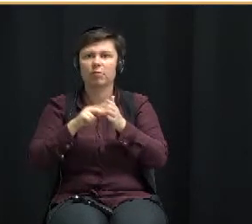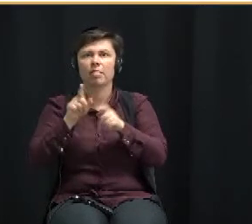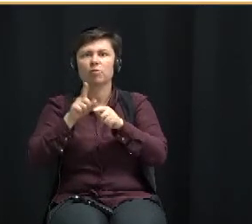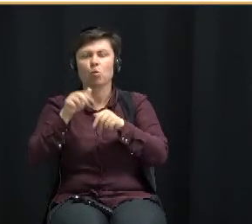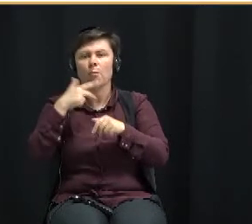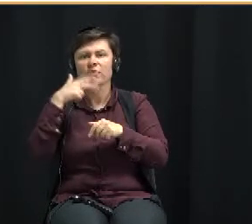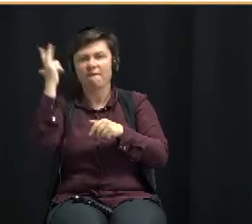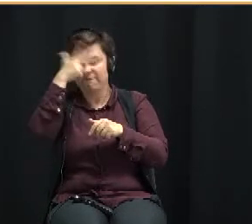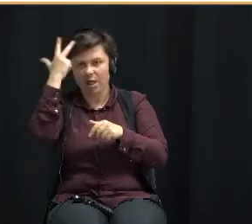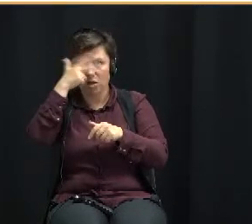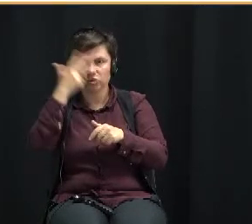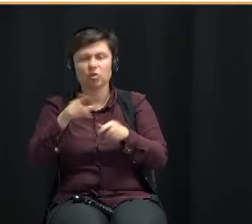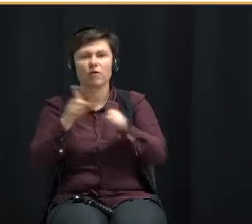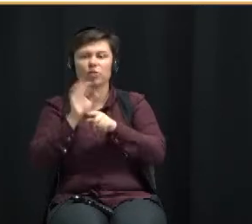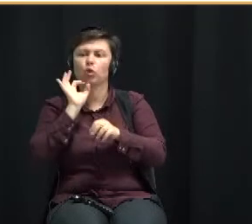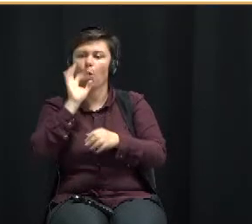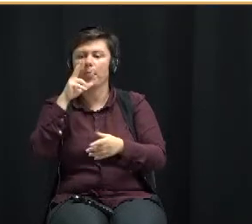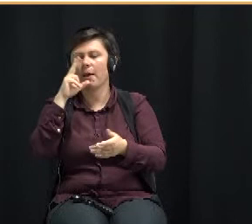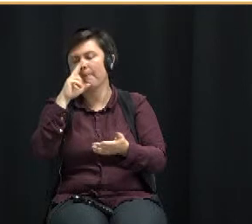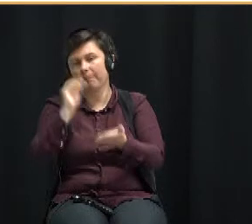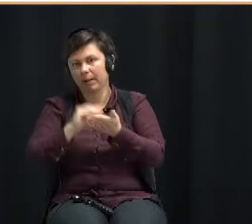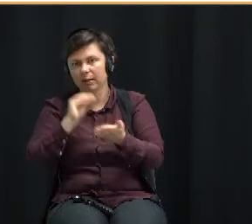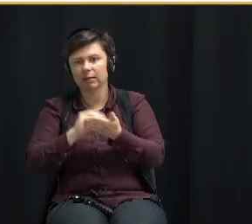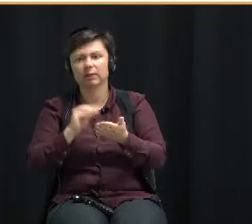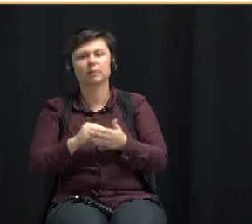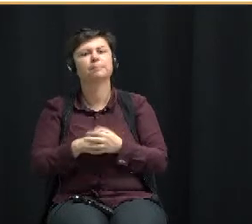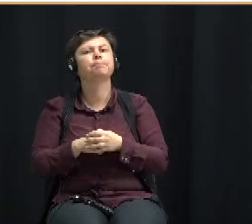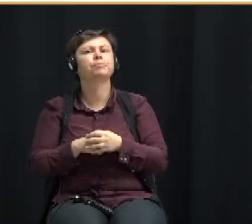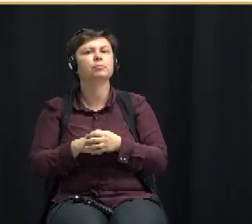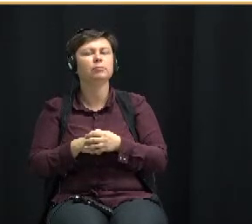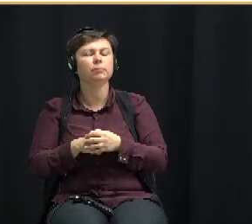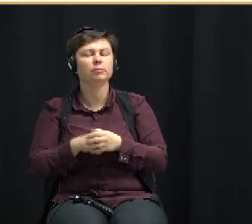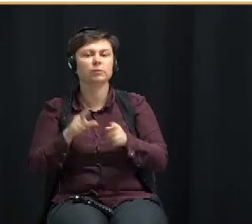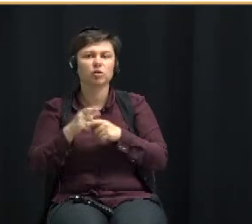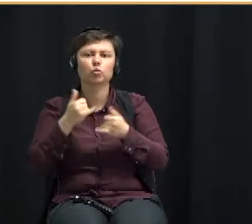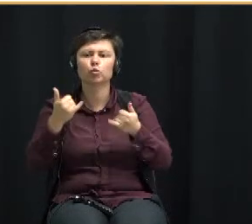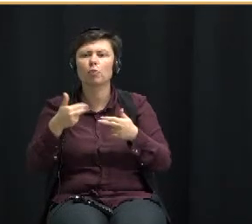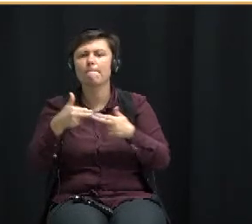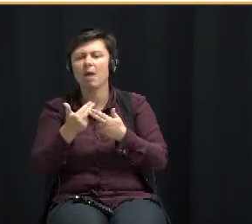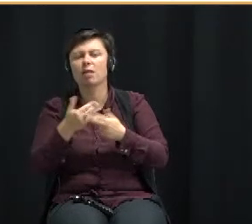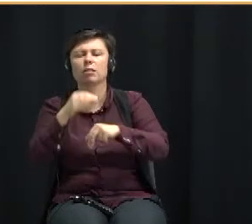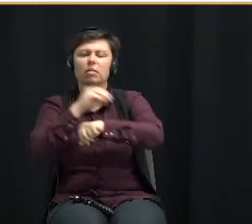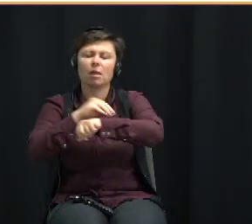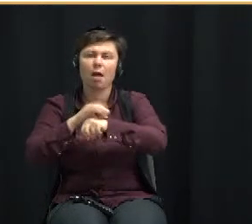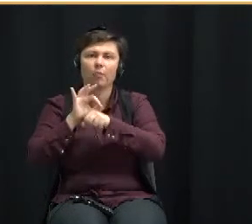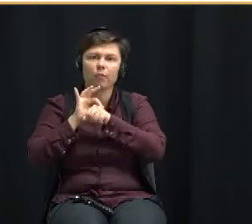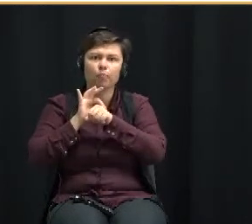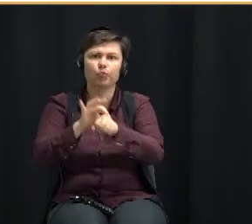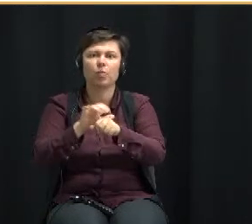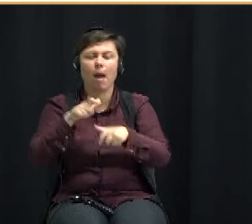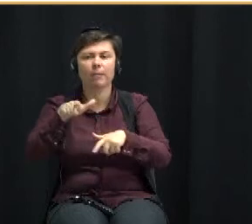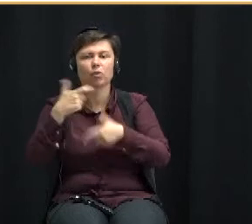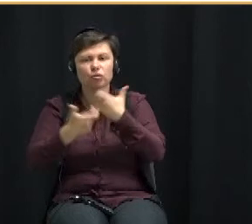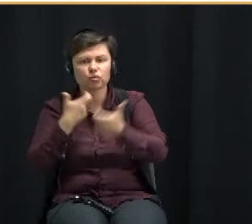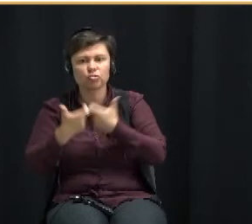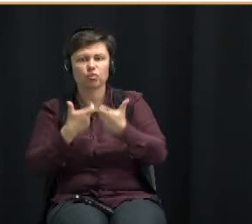a practice. And there are many tools and methods involved in the practice. We have in Norway